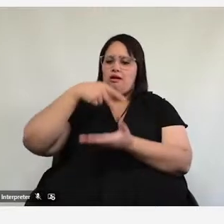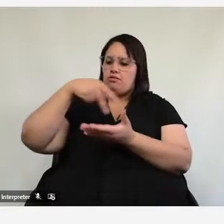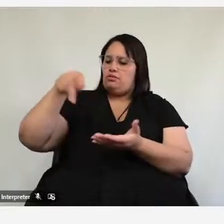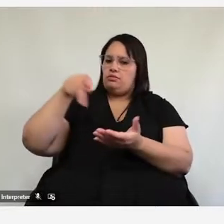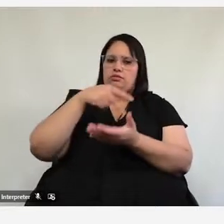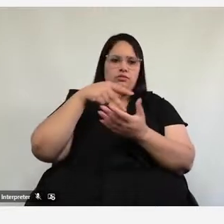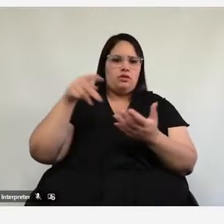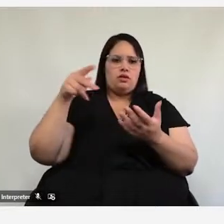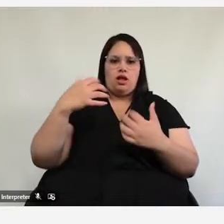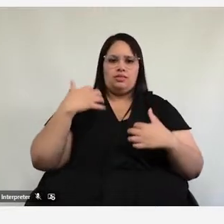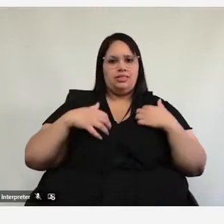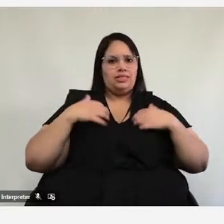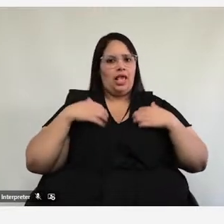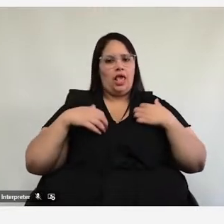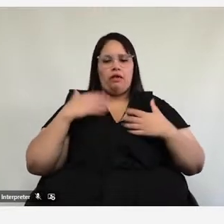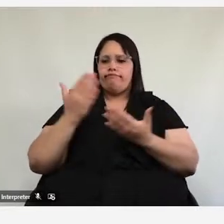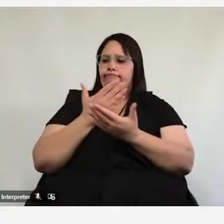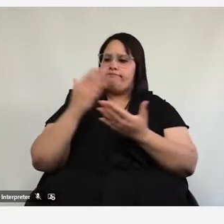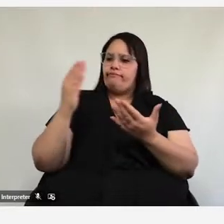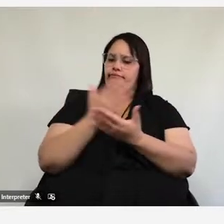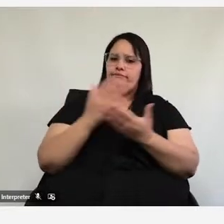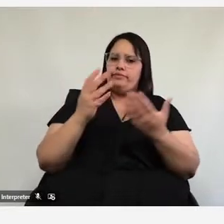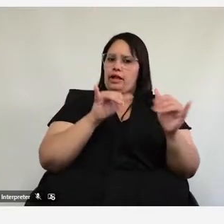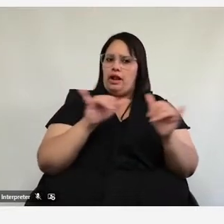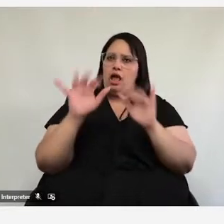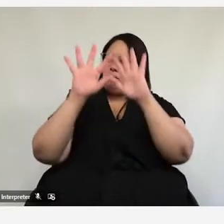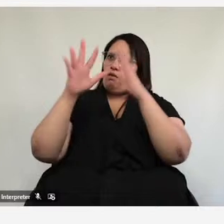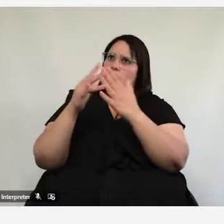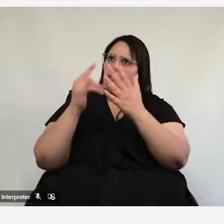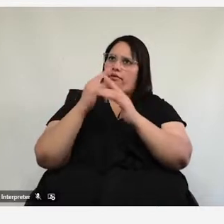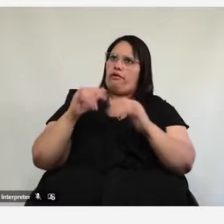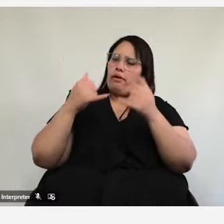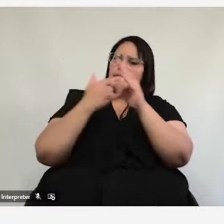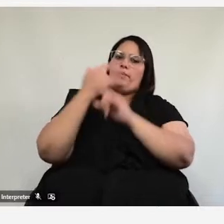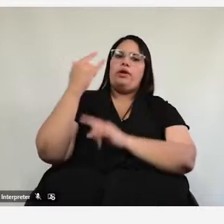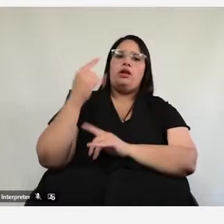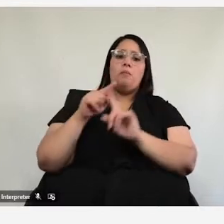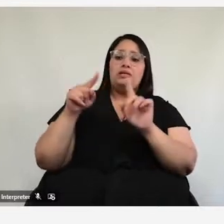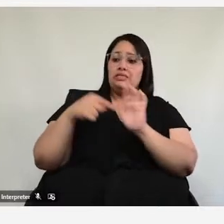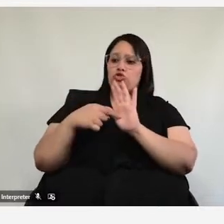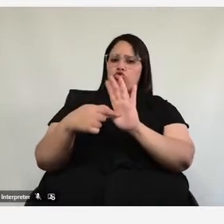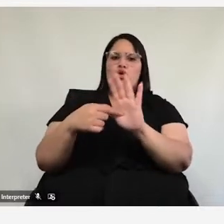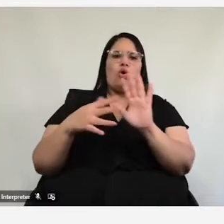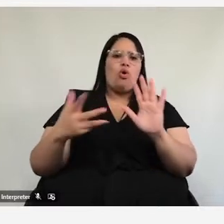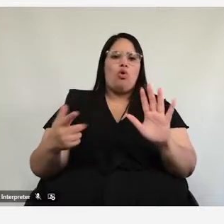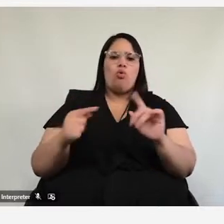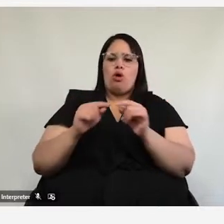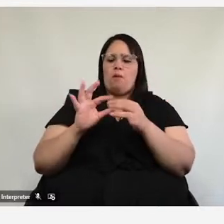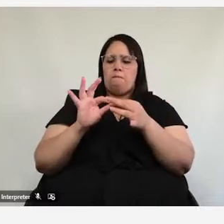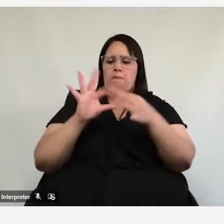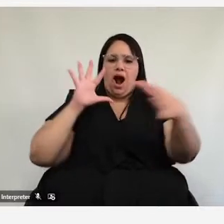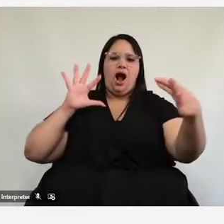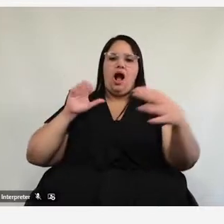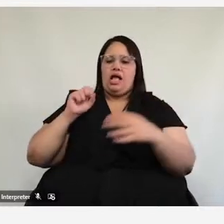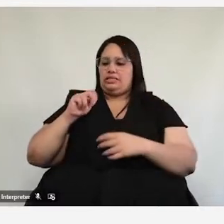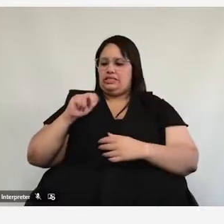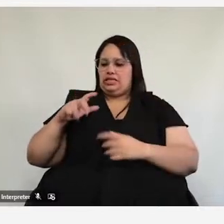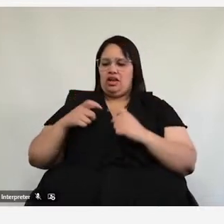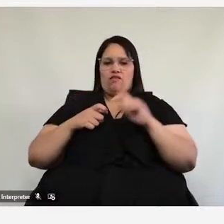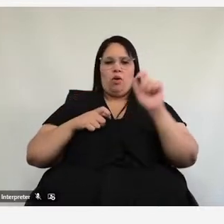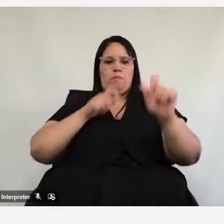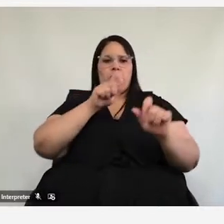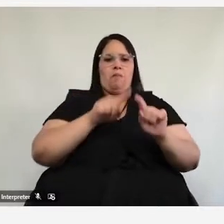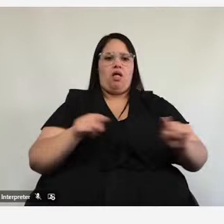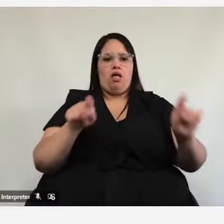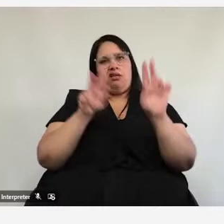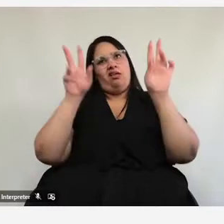and singing as if they'd won the World Cup. And you know, Speaker, this shows just how disconnected the ANC is from the people who they're